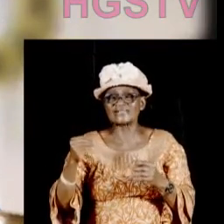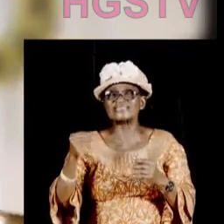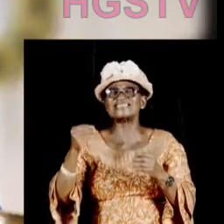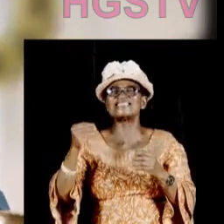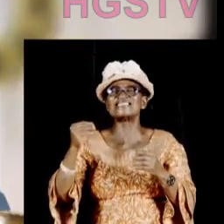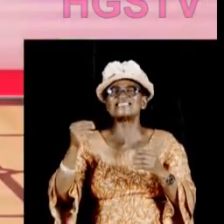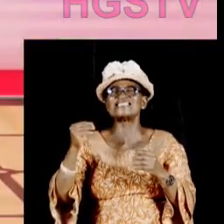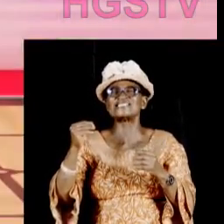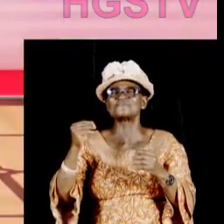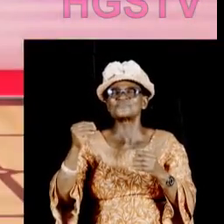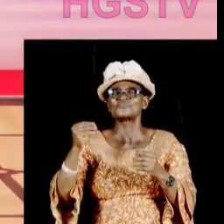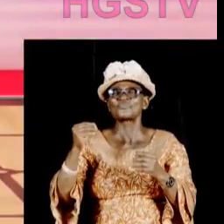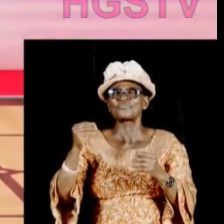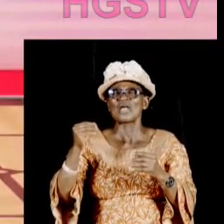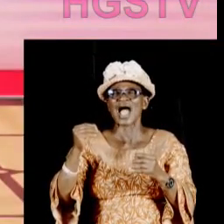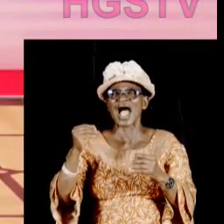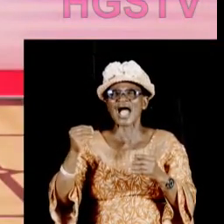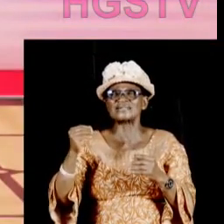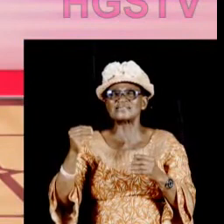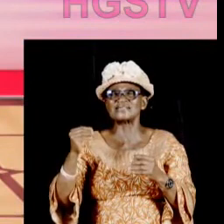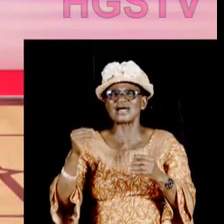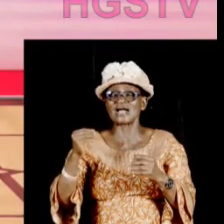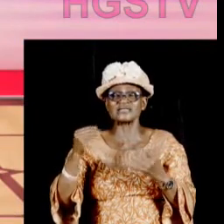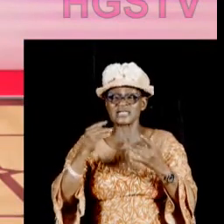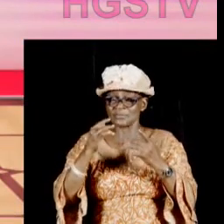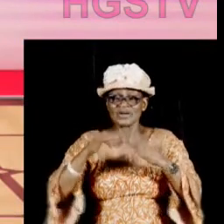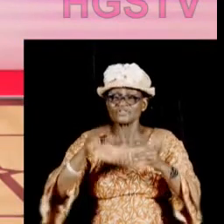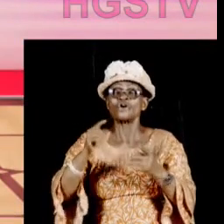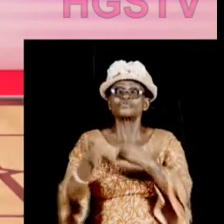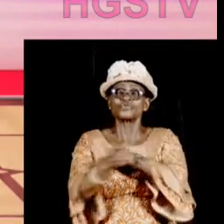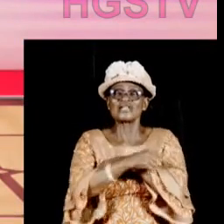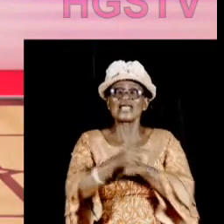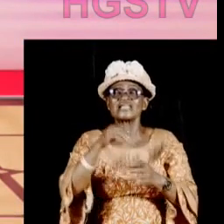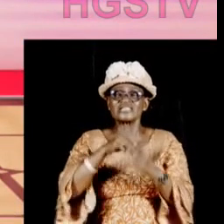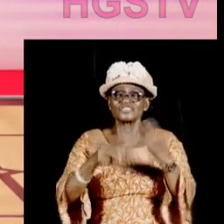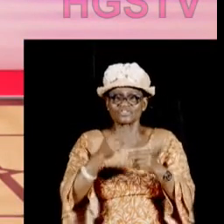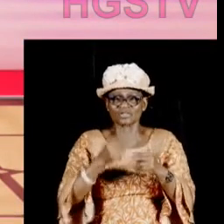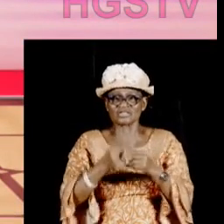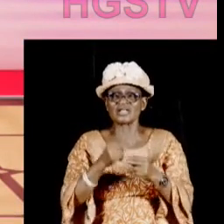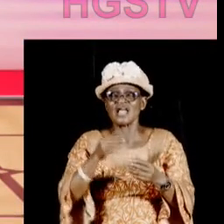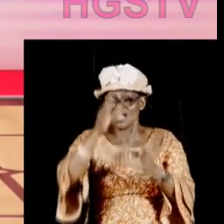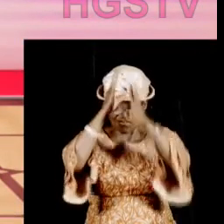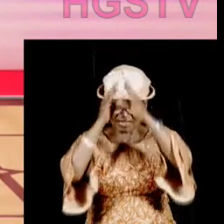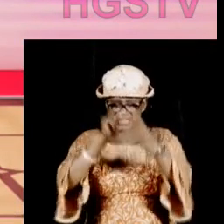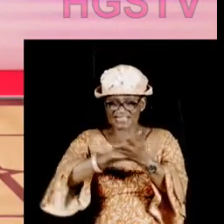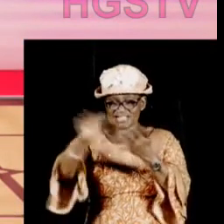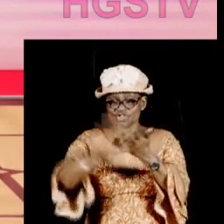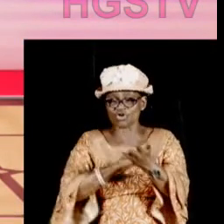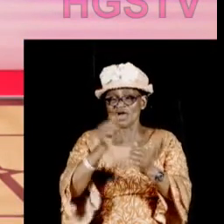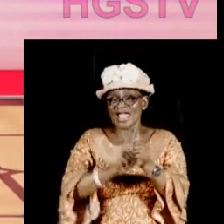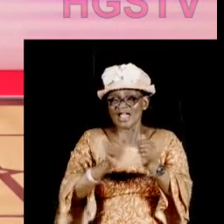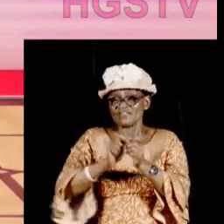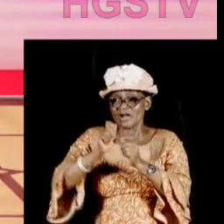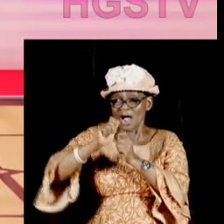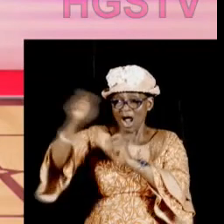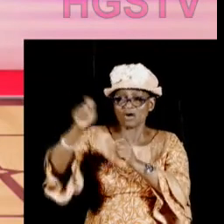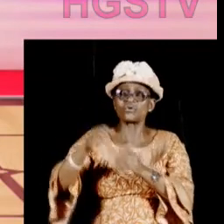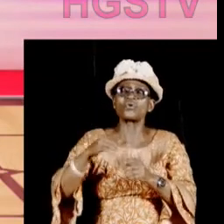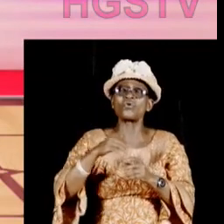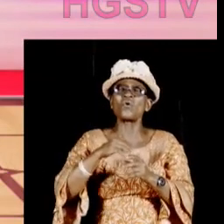every arrow of discouragement and depression in Jesus' name. Father, destroy every arrow of discouragement